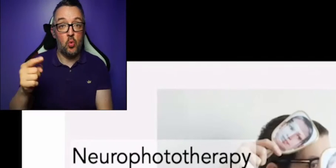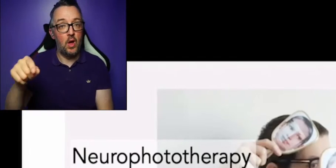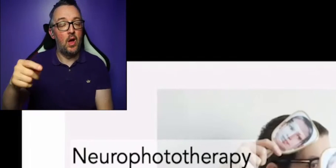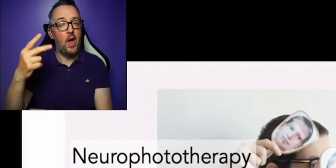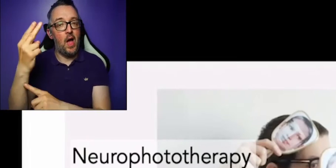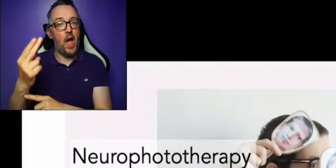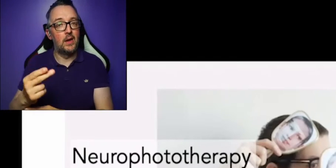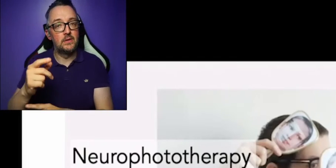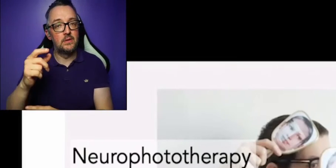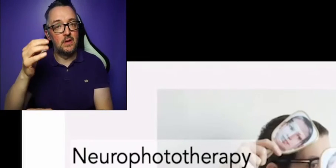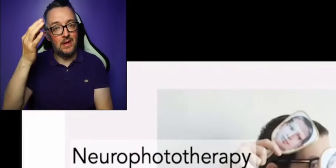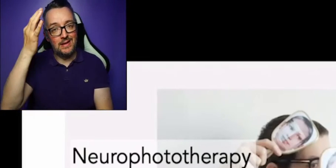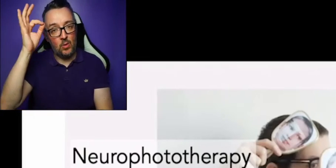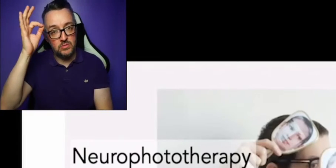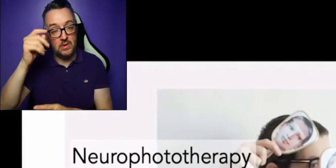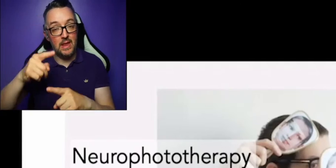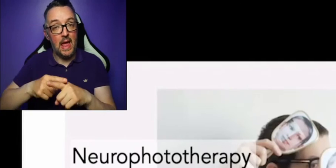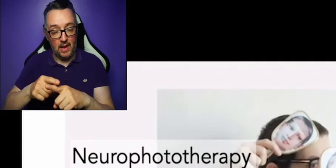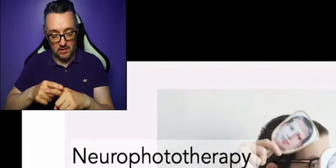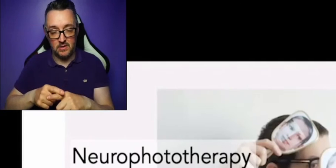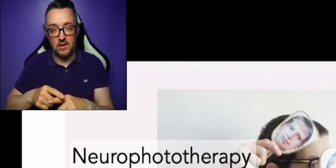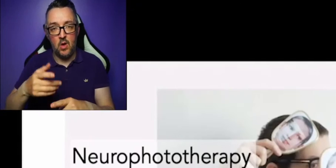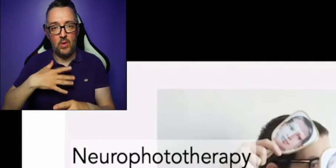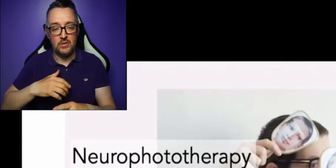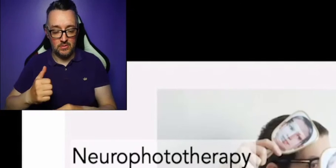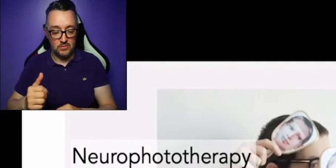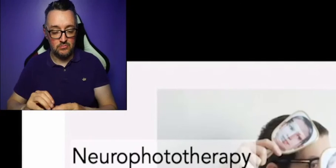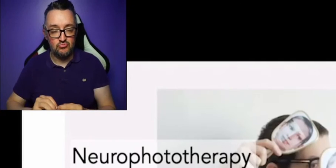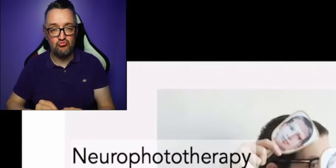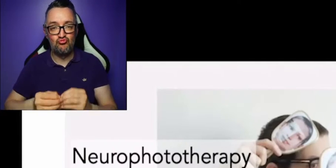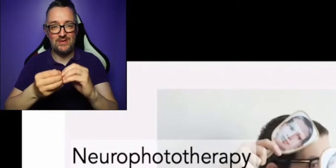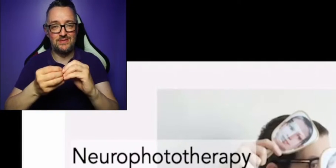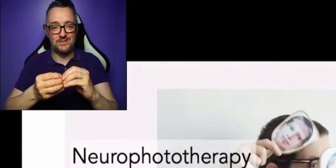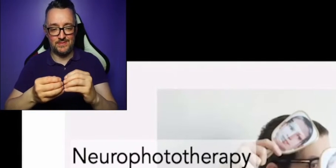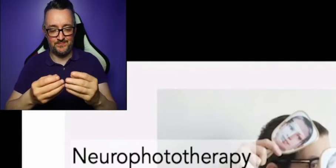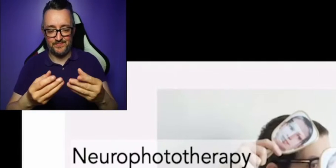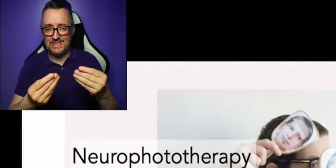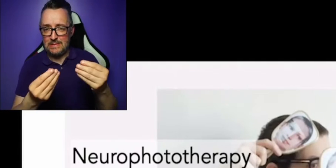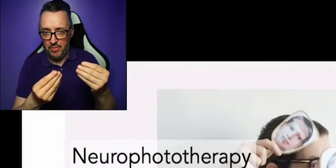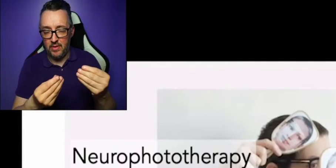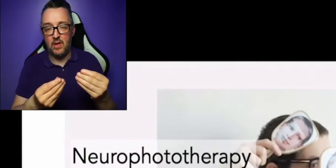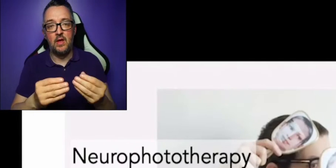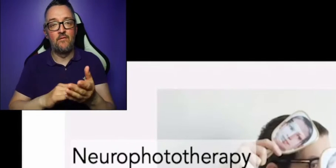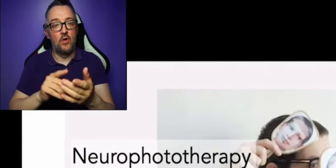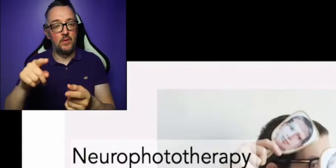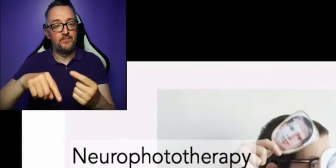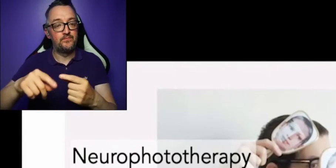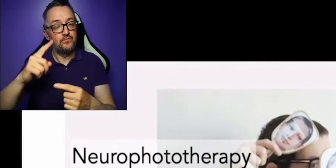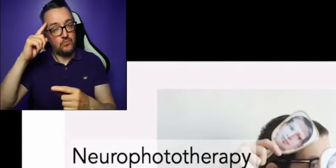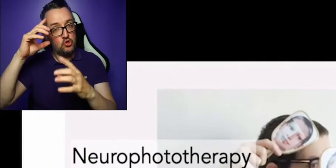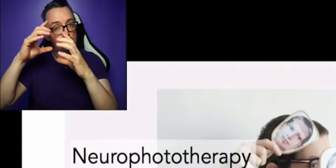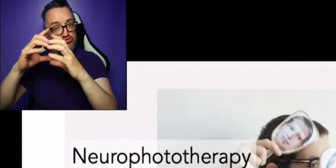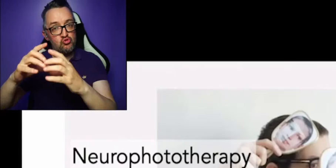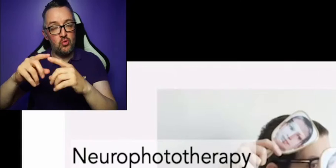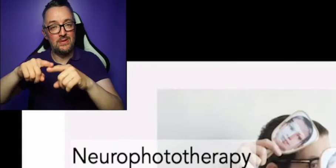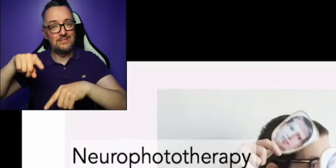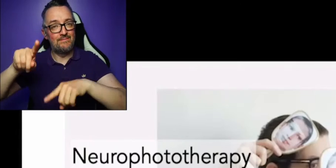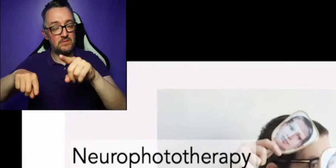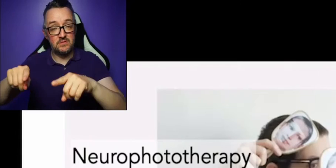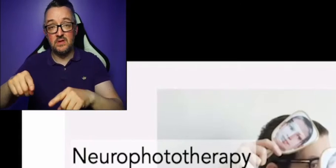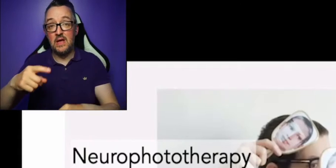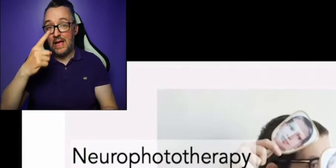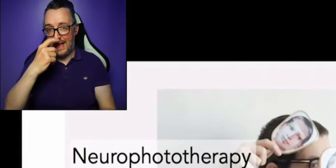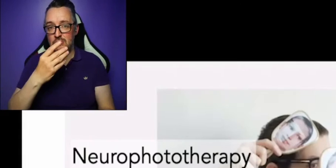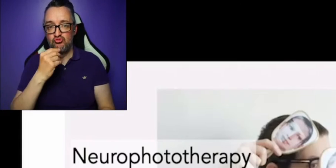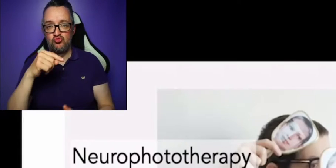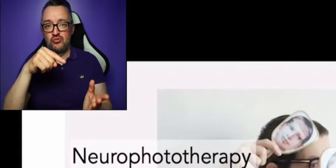England was to create a model for people to be able to, for neurodivergent creatives to be able to use at no matter